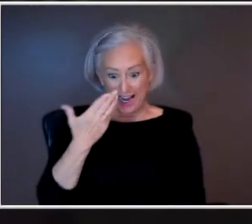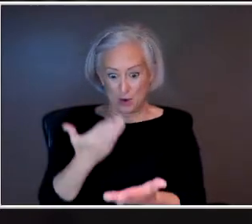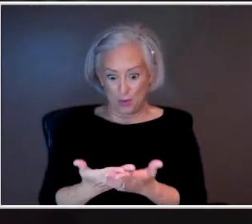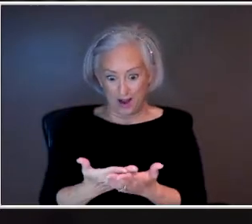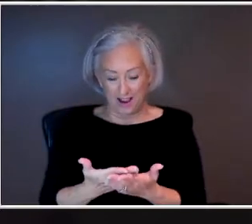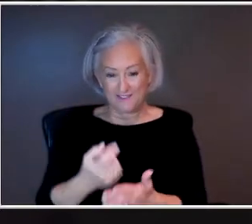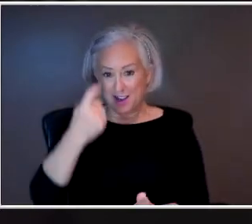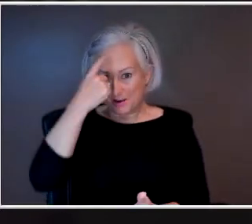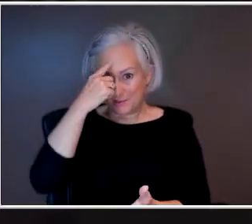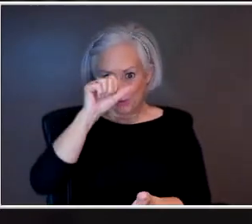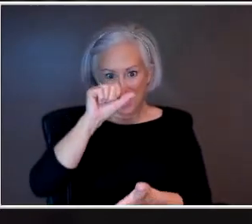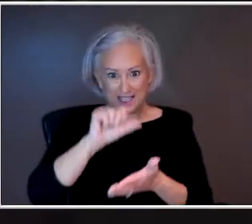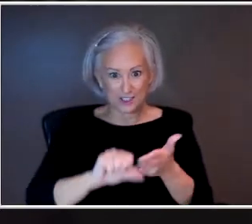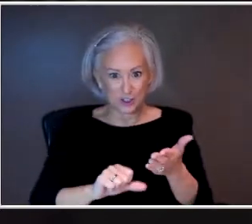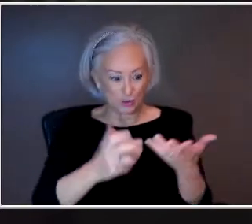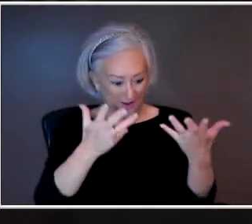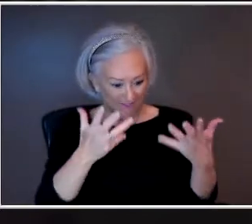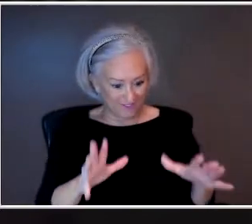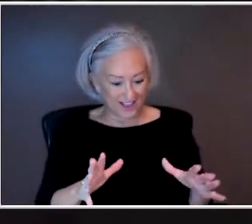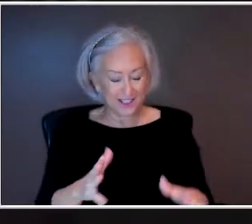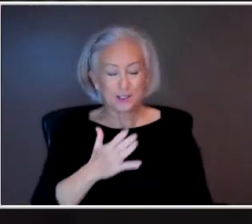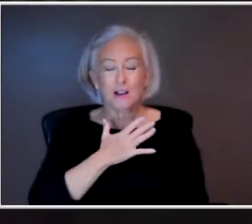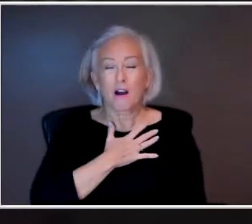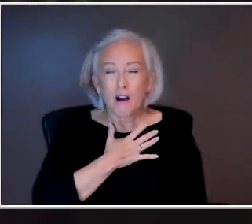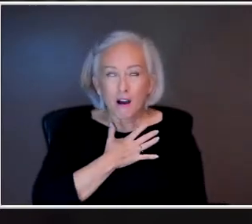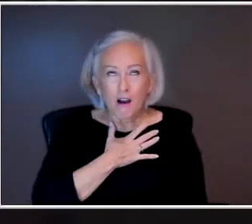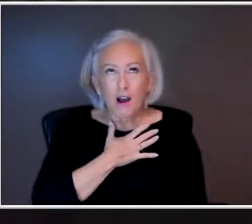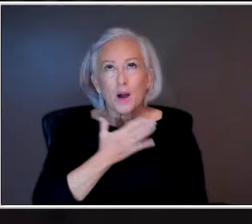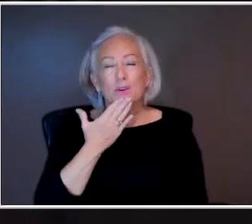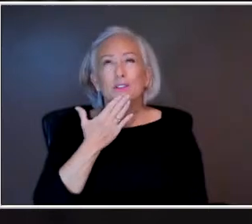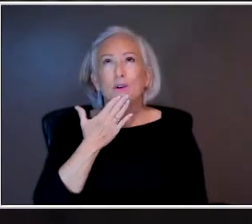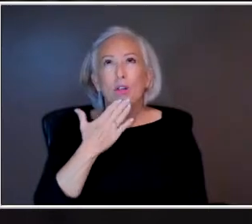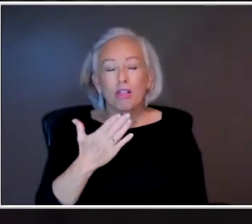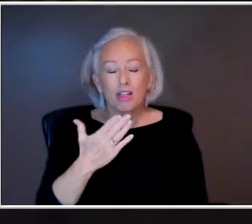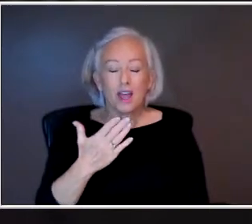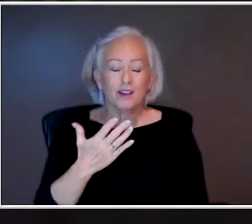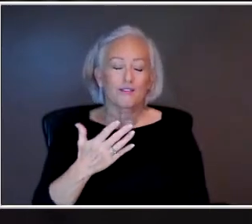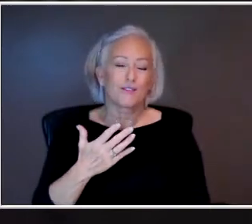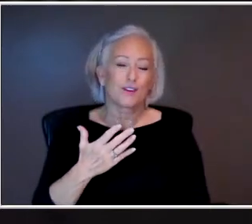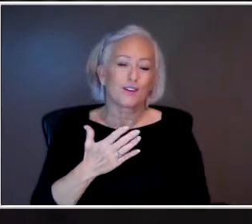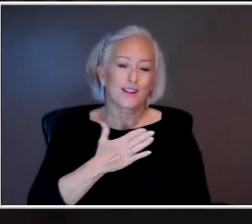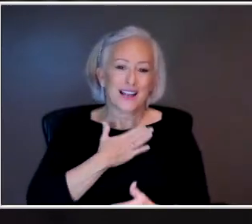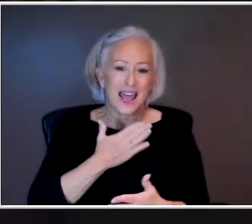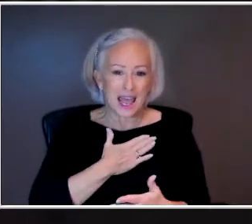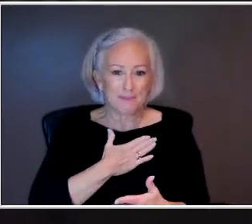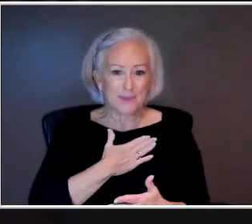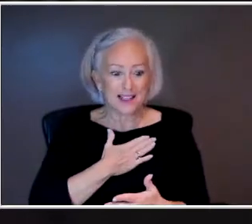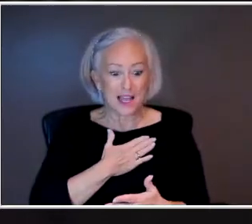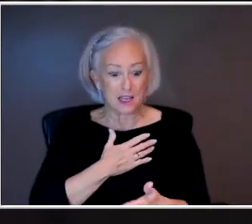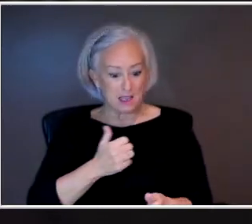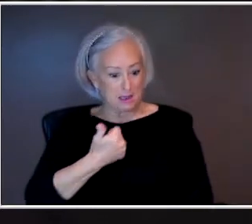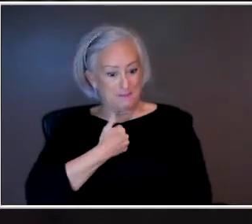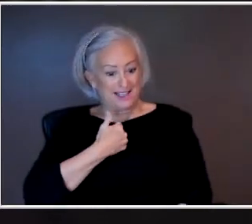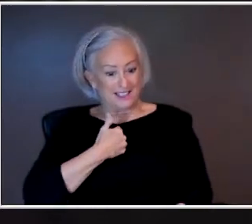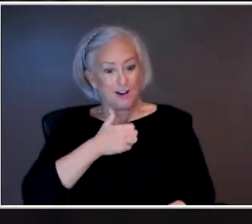was done. So I was so thankful that by the time I got there, I didn't have to, I was on the plane, but